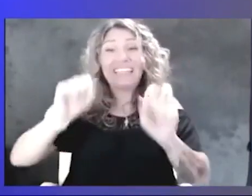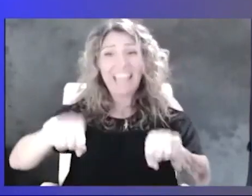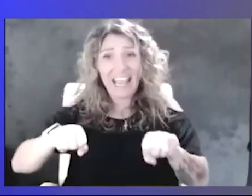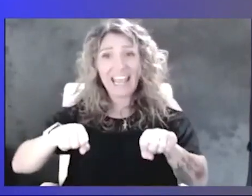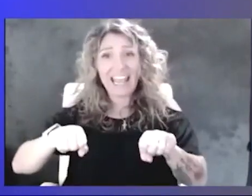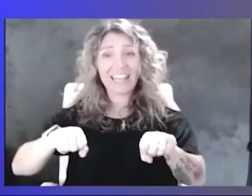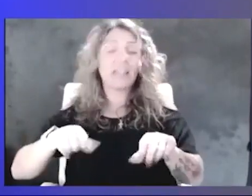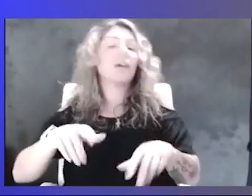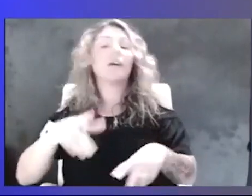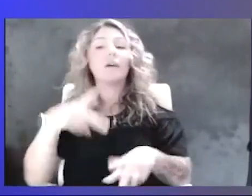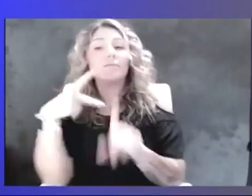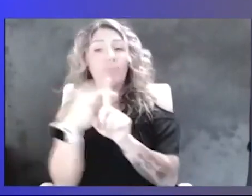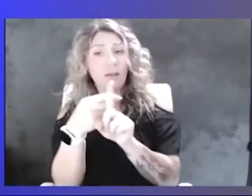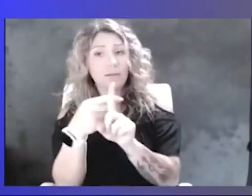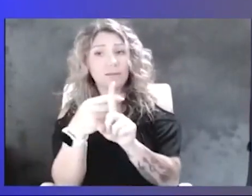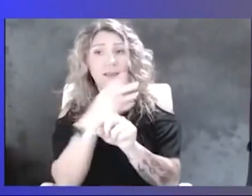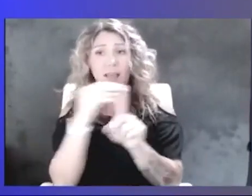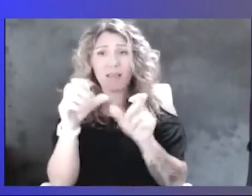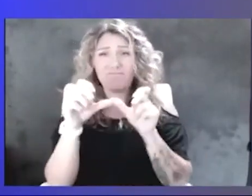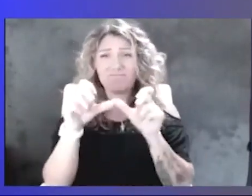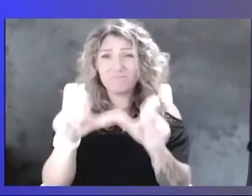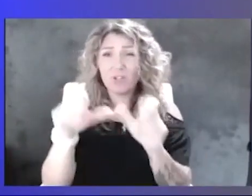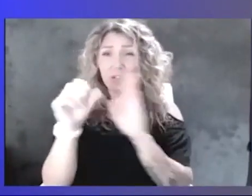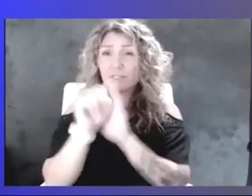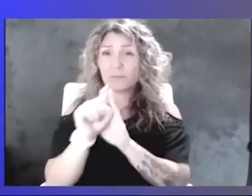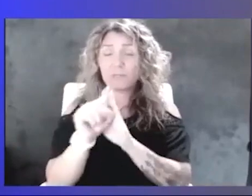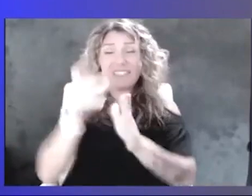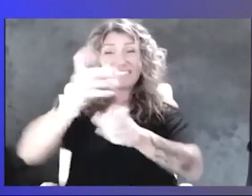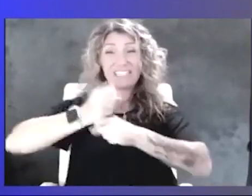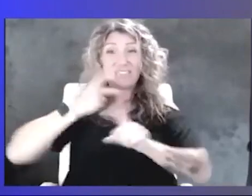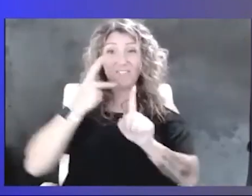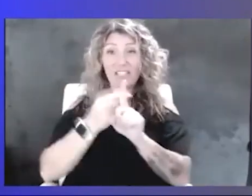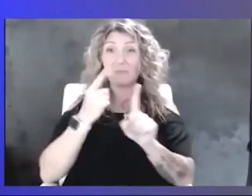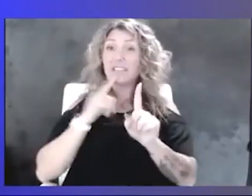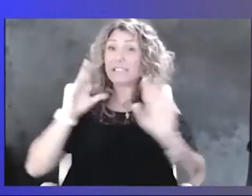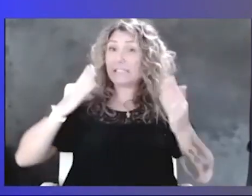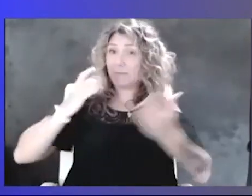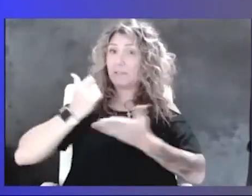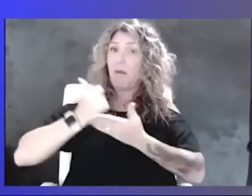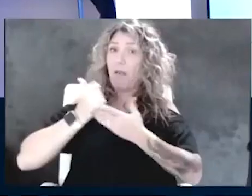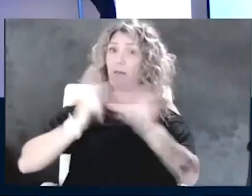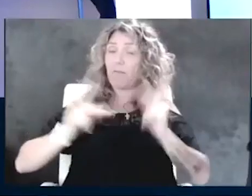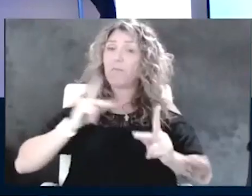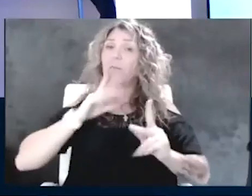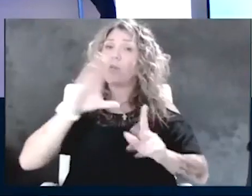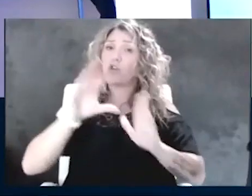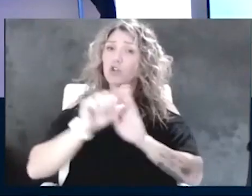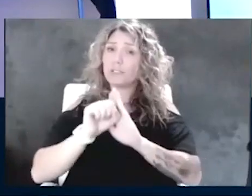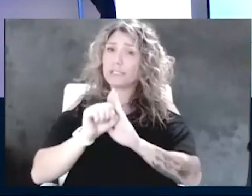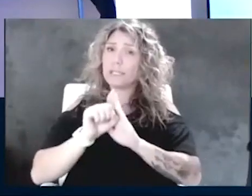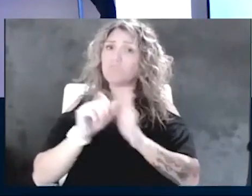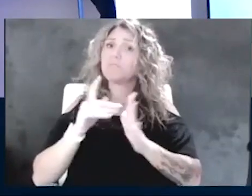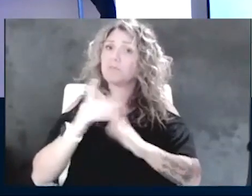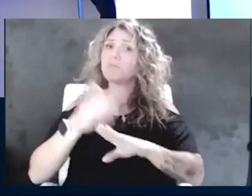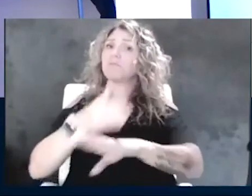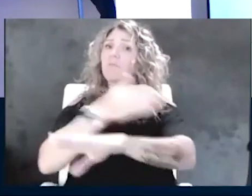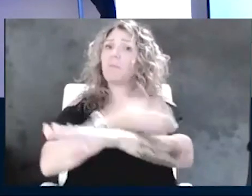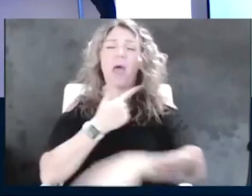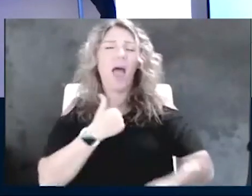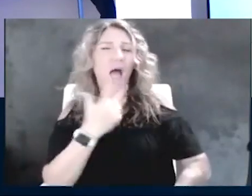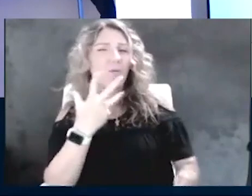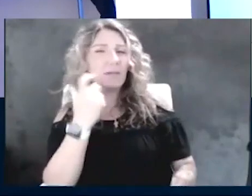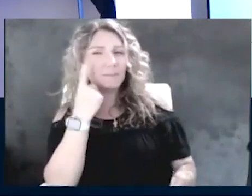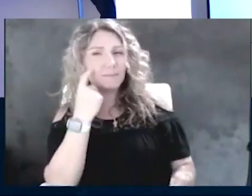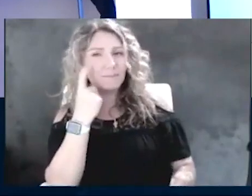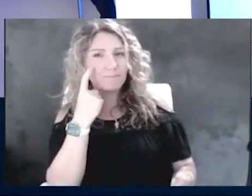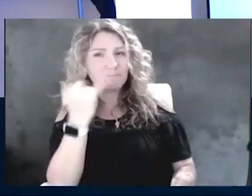symptoms, then the recommendation is to get the vaccine, and that seems to help people. Yeah, and I'm gonna speculate that if you've been